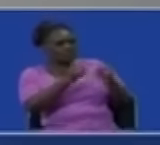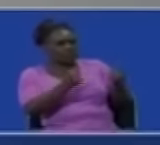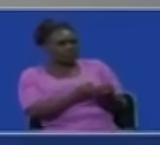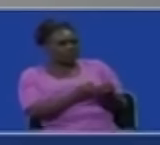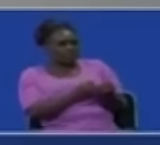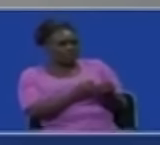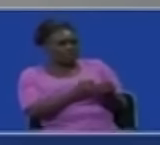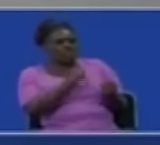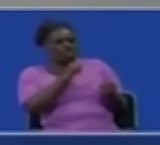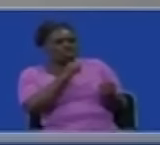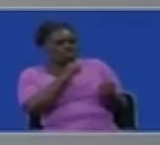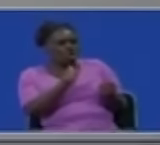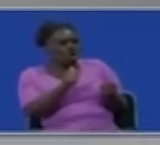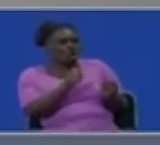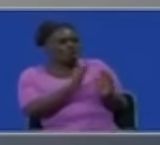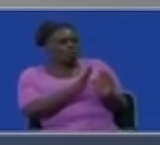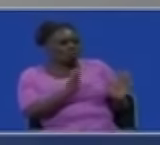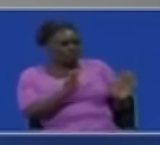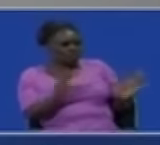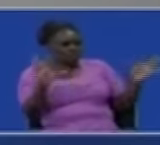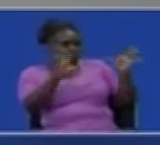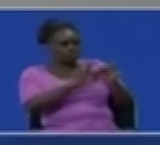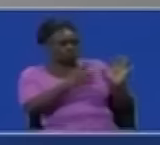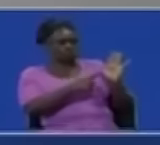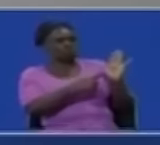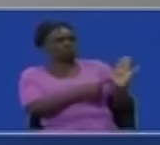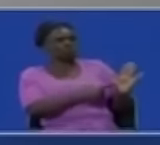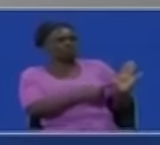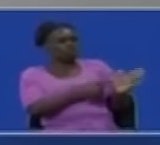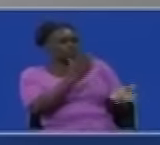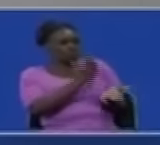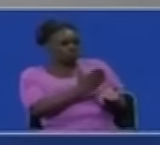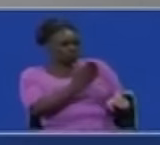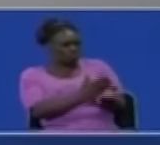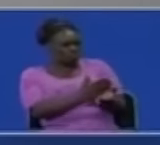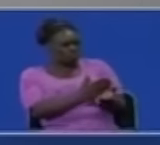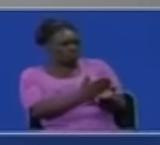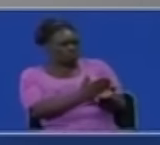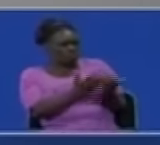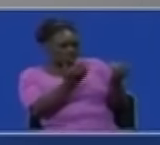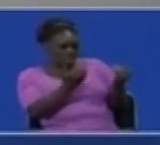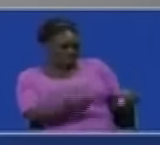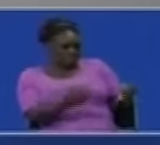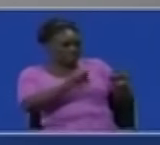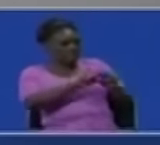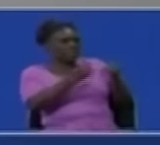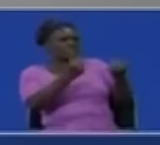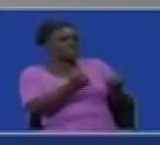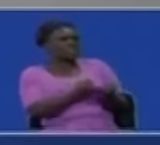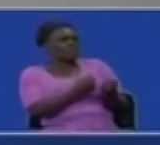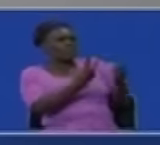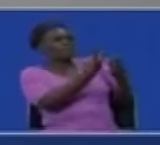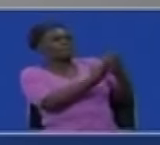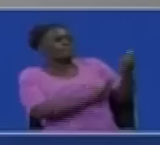these people are reading our history together to show that indeed, in fact, what we need is a system that is